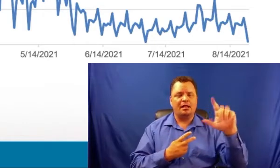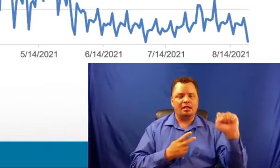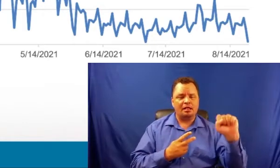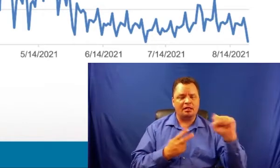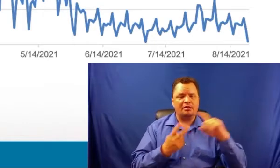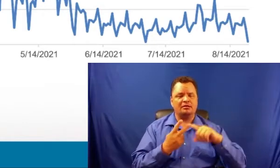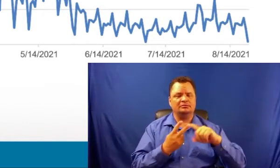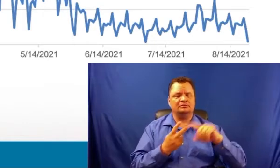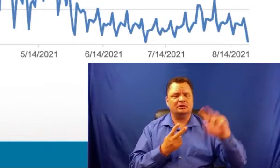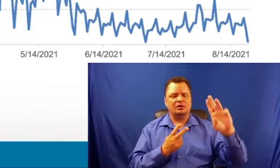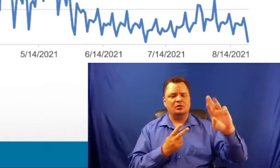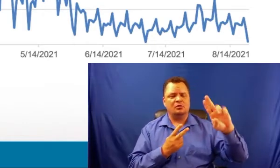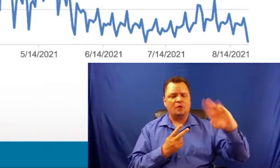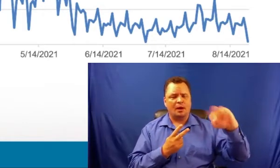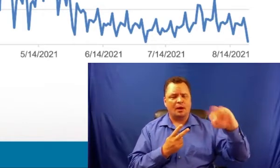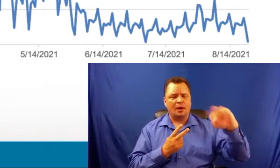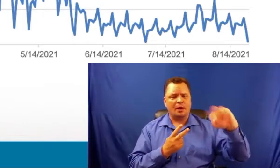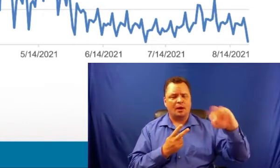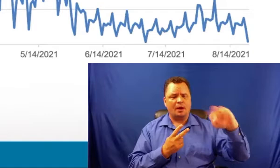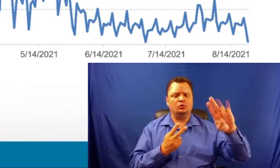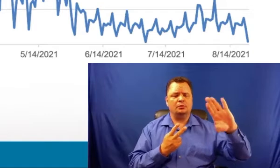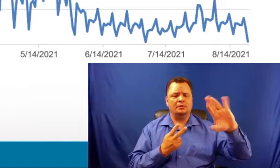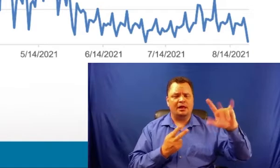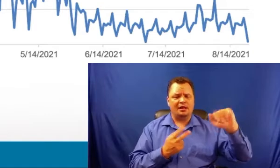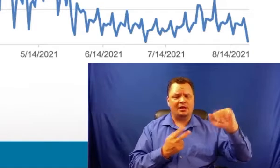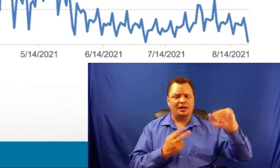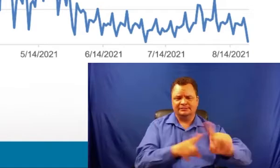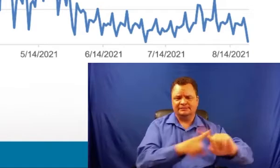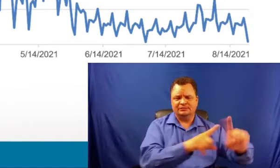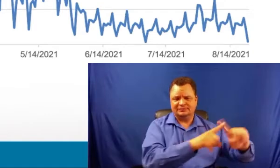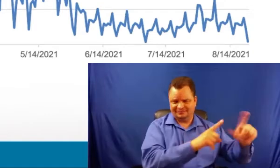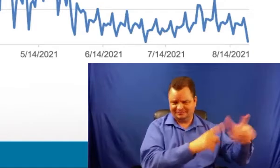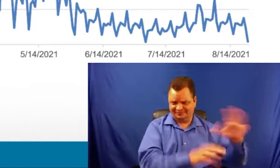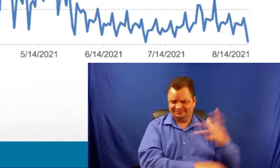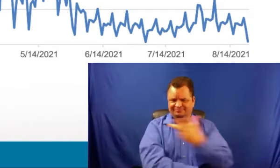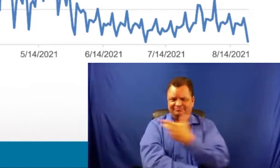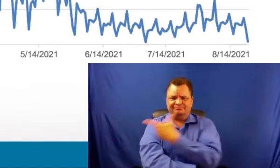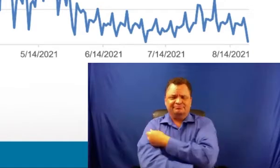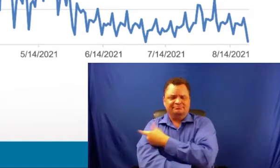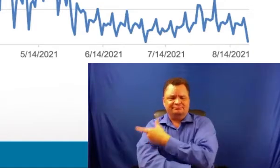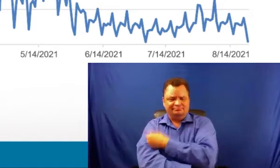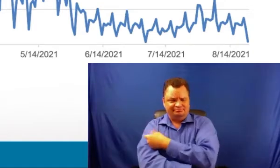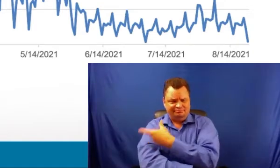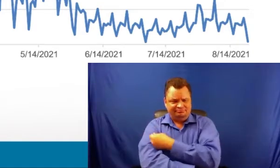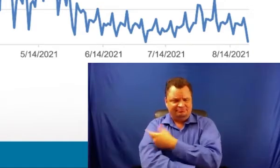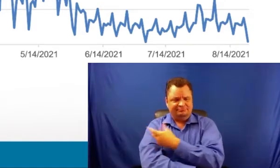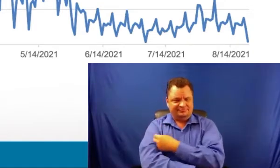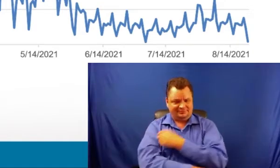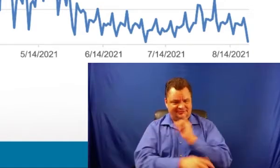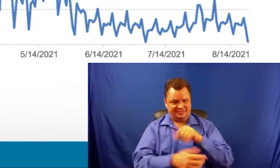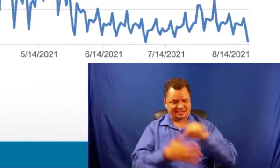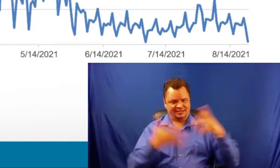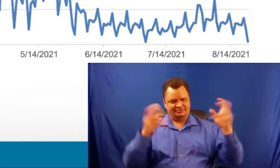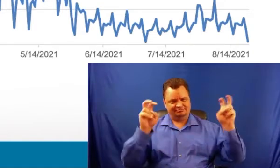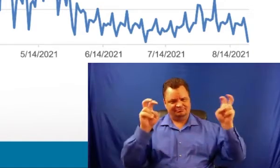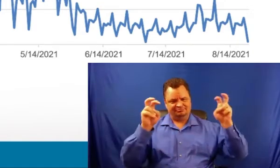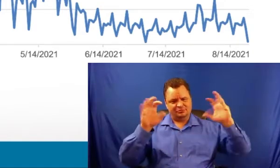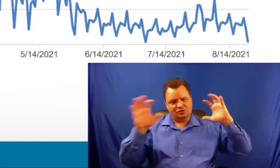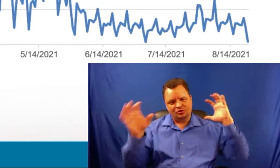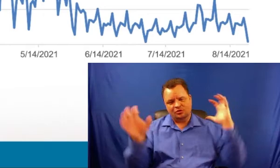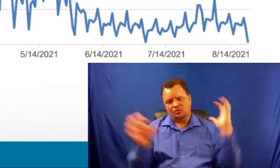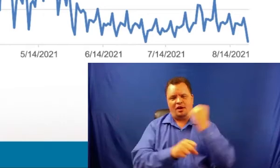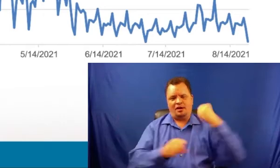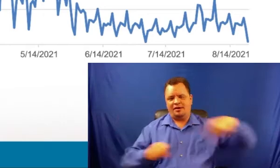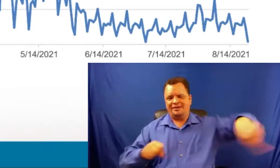but we certainly are not struggling with that. And the big win has been our vaccinations. So we are seeing that there still is some